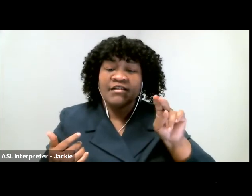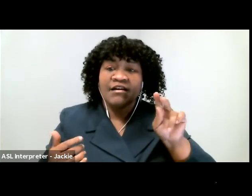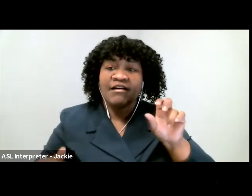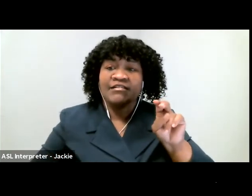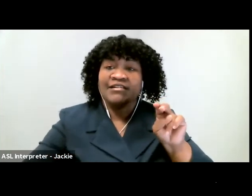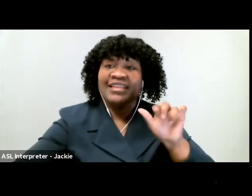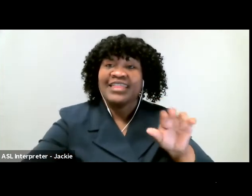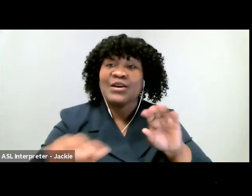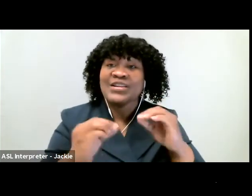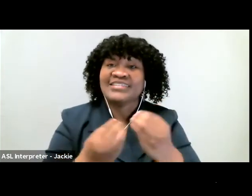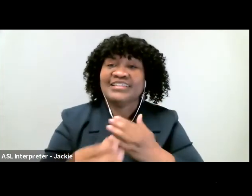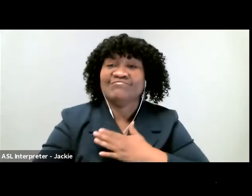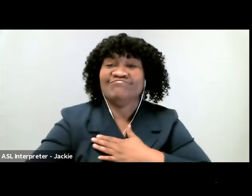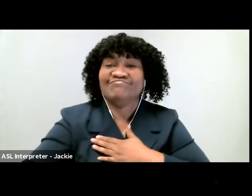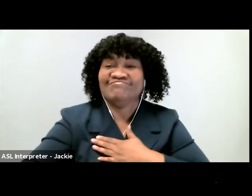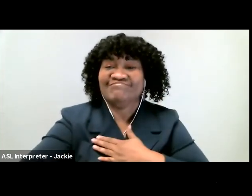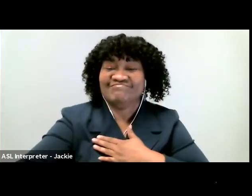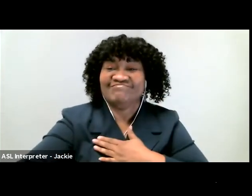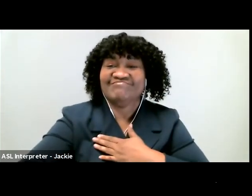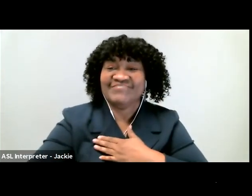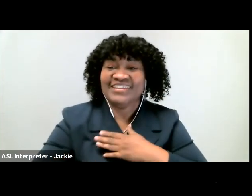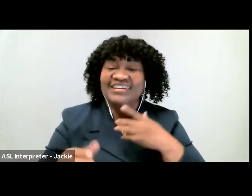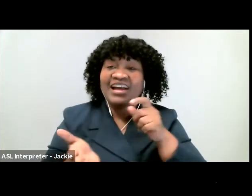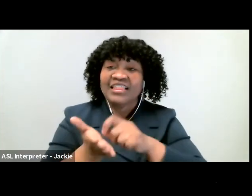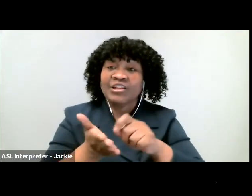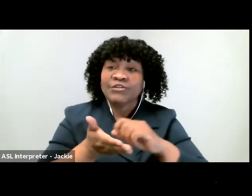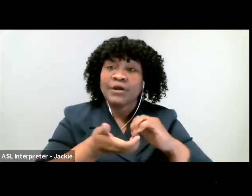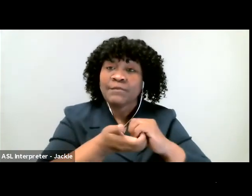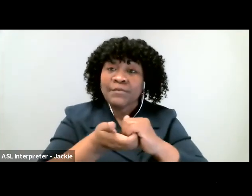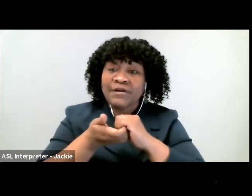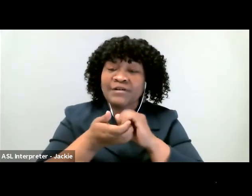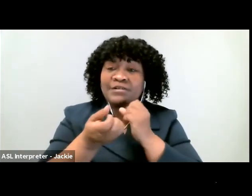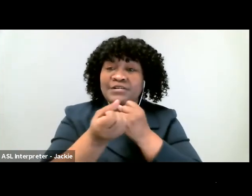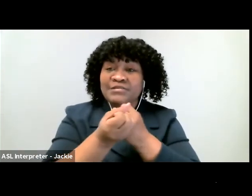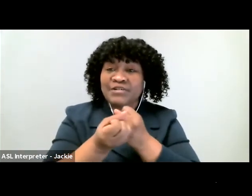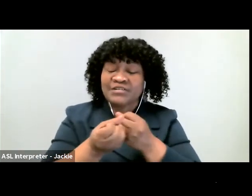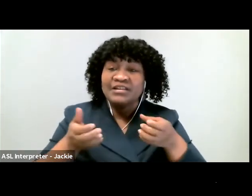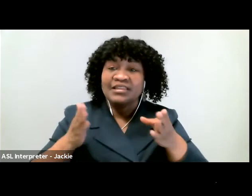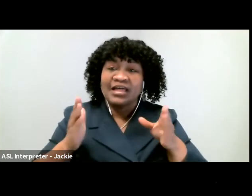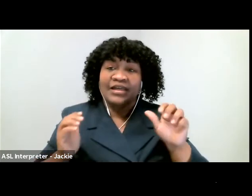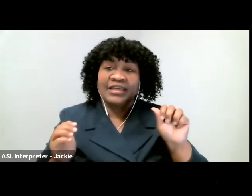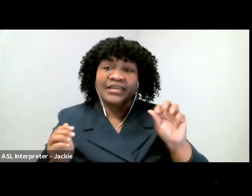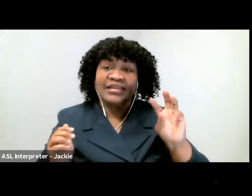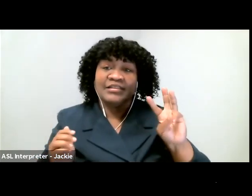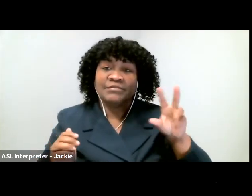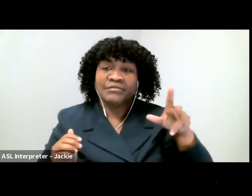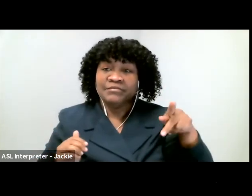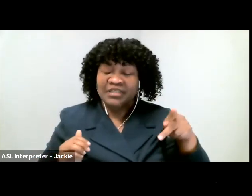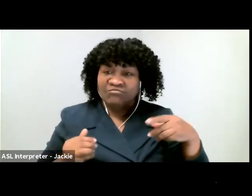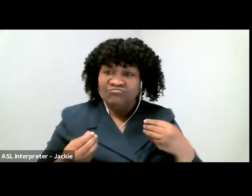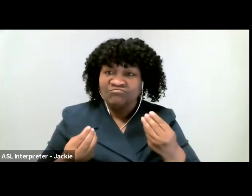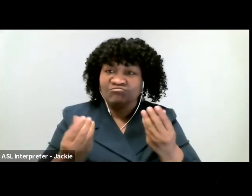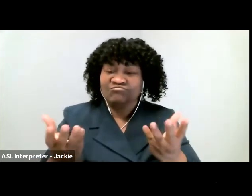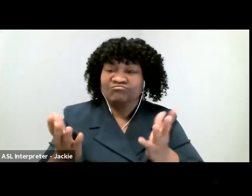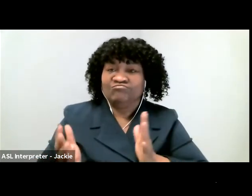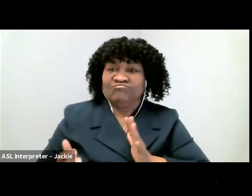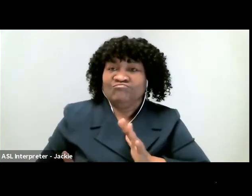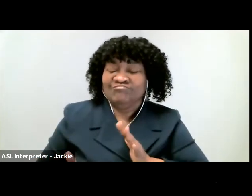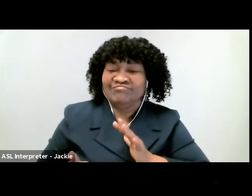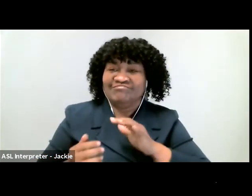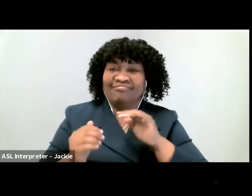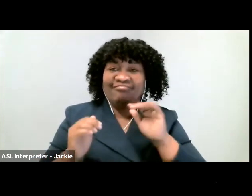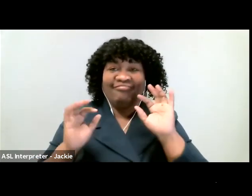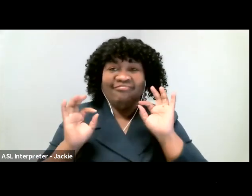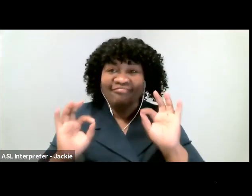to my heart. Our literary partners and sponsors allow AWP to present these extraordinary